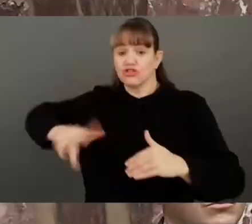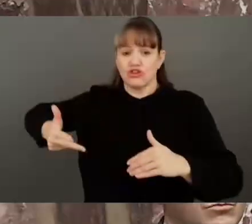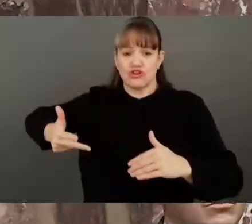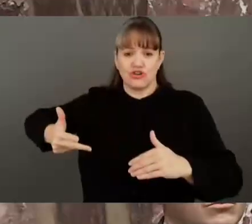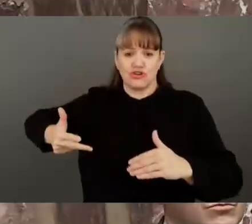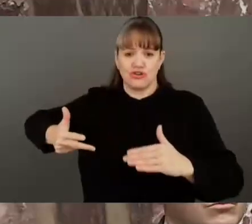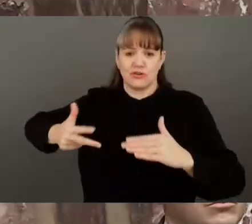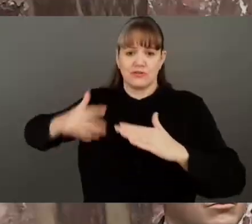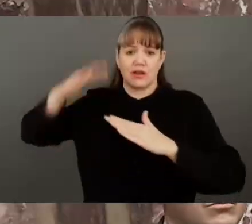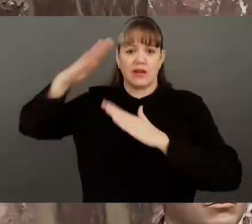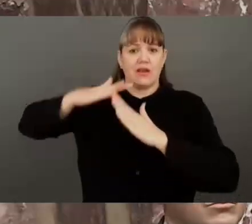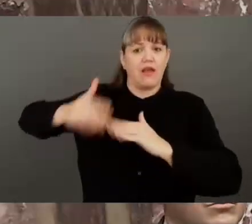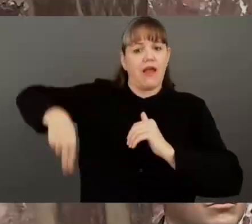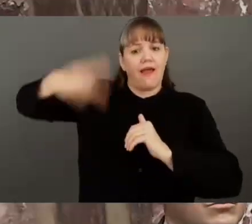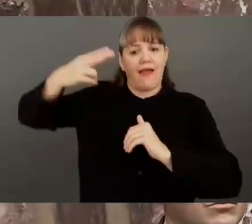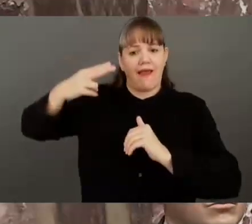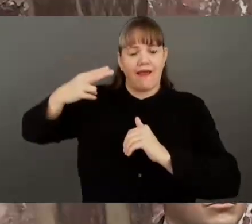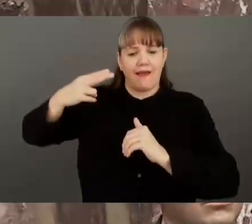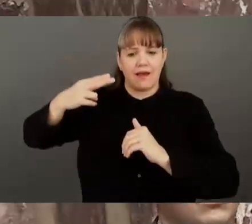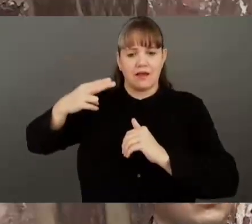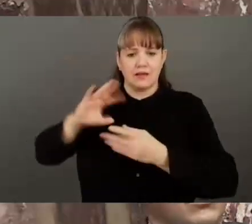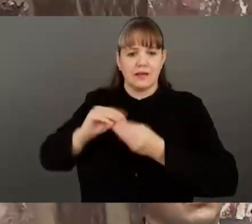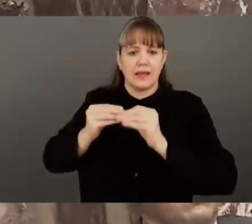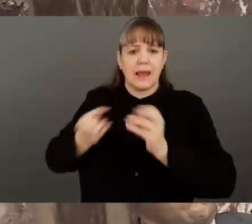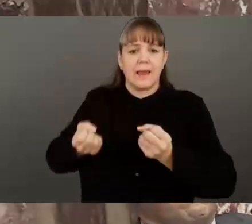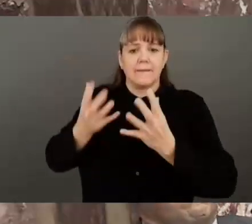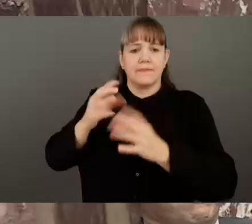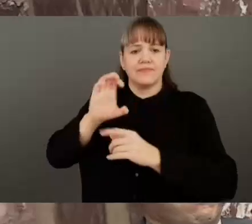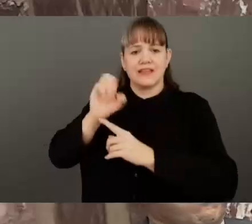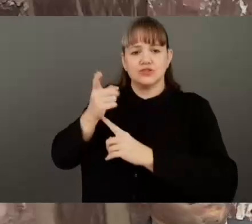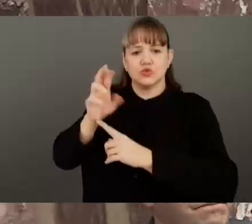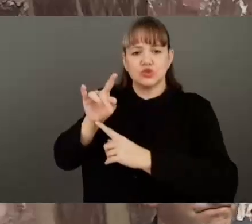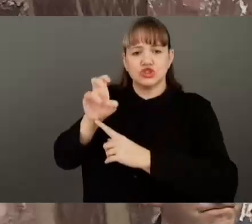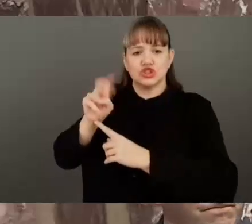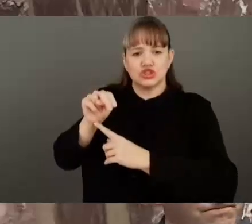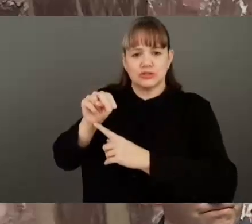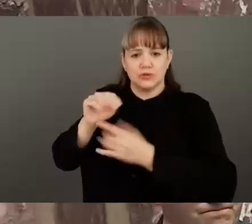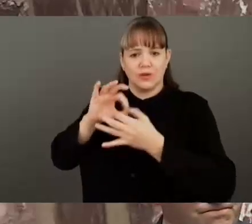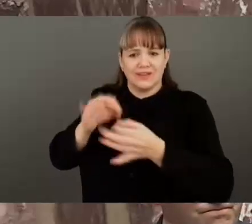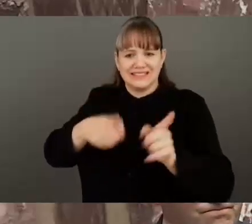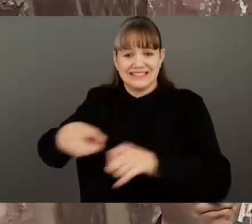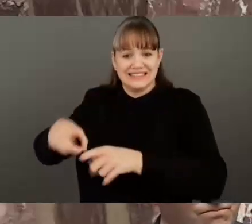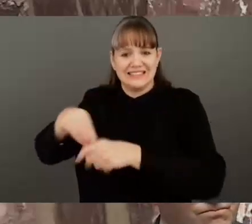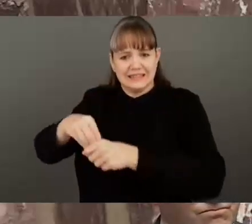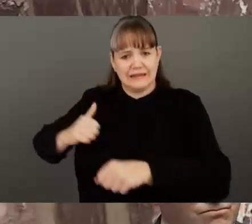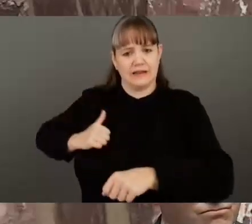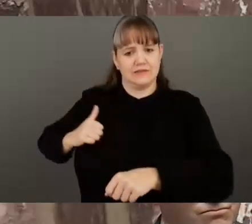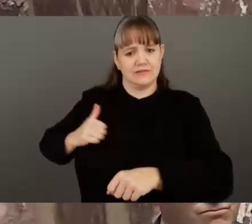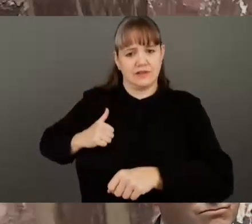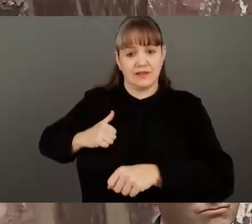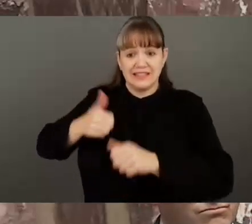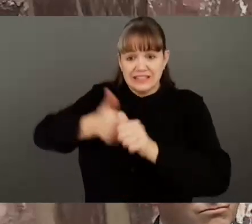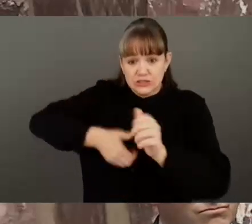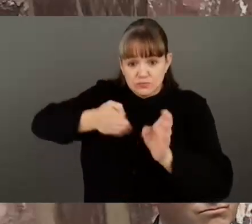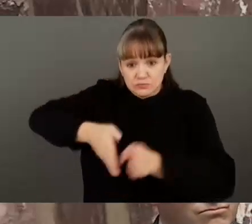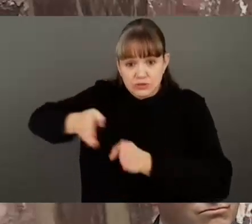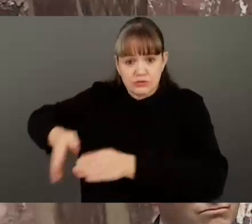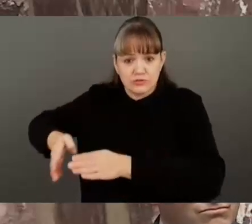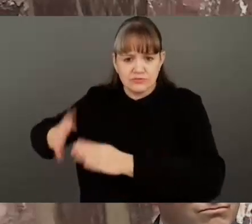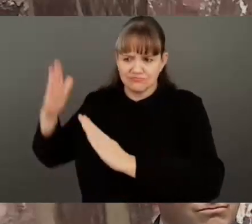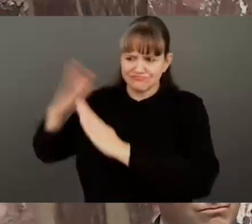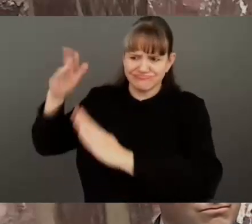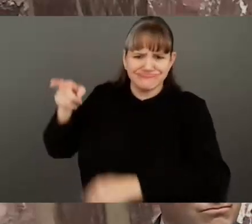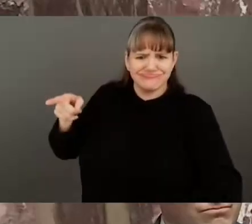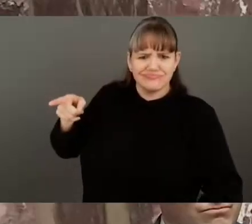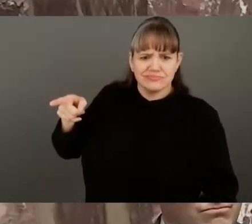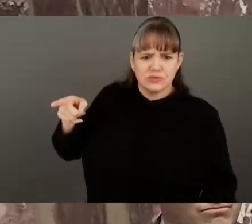and #1 per capita, Mr. Speaker. Families and businesses are being targeted,